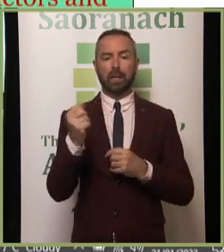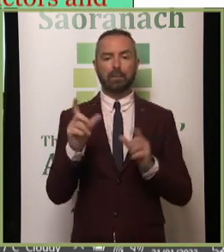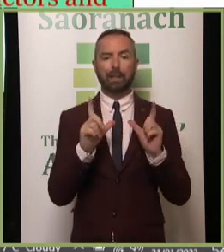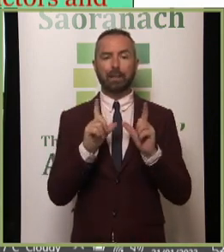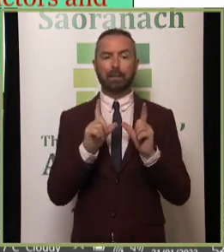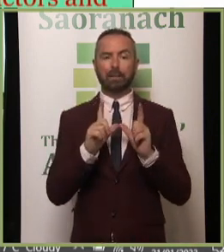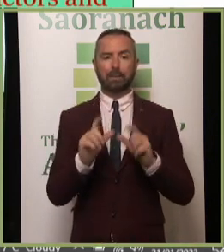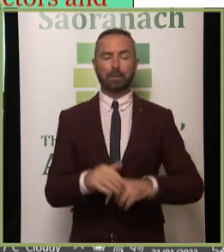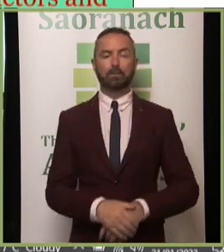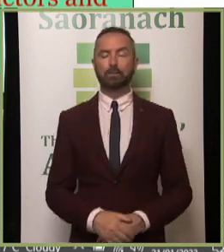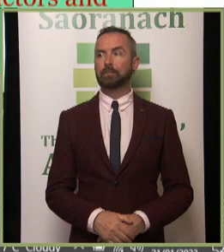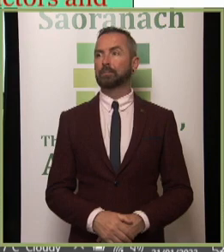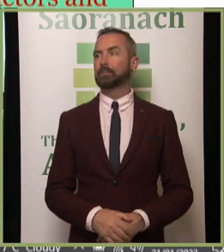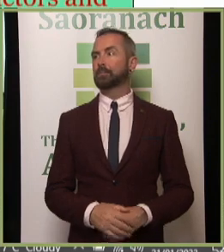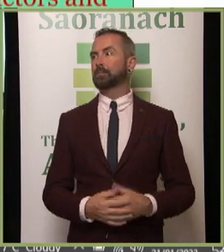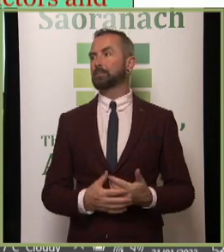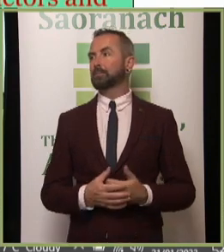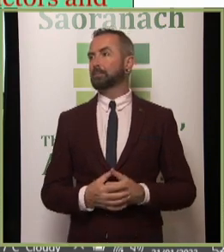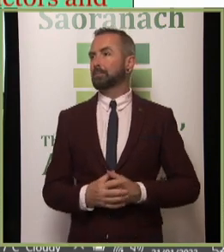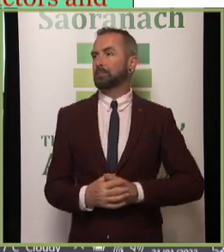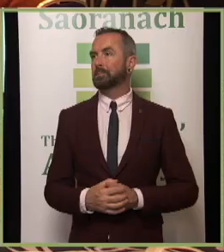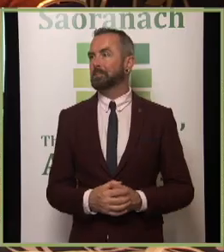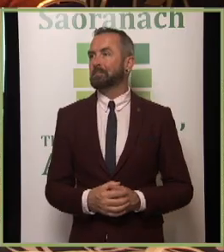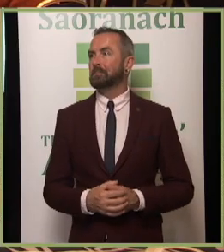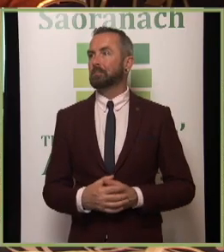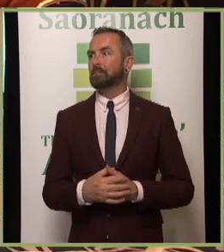they're the two things I suggest we vote on. Hilary?